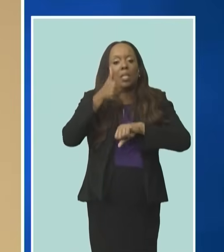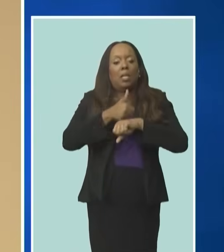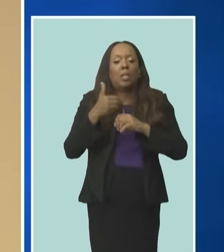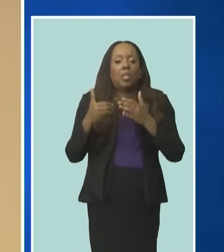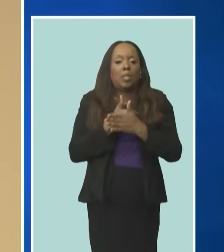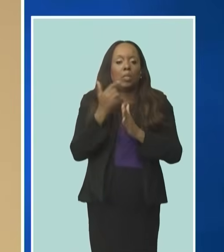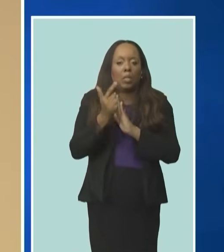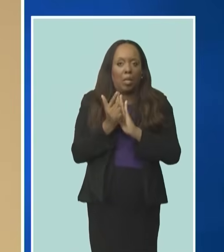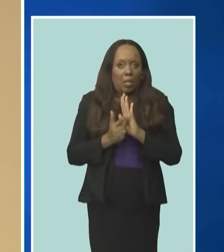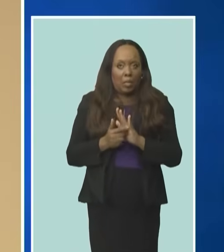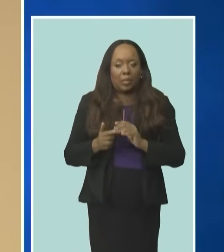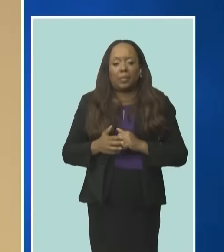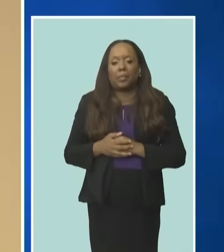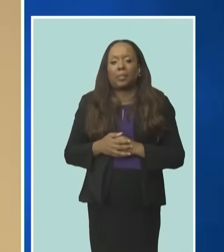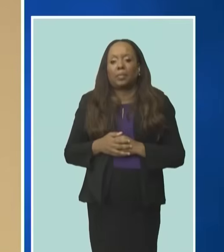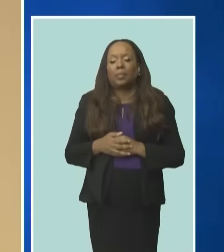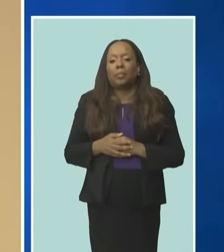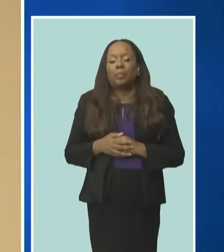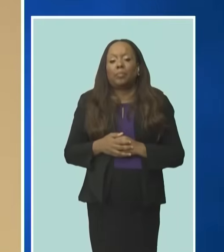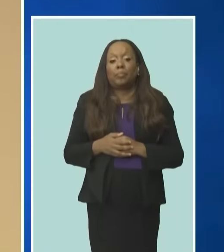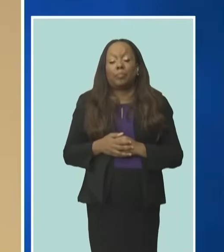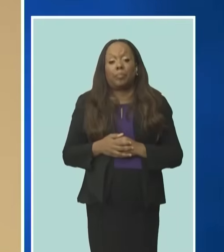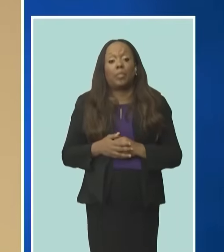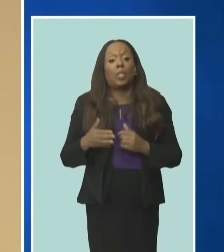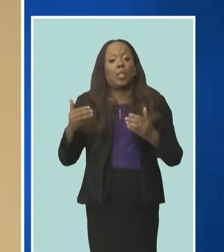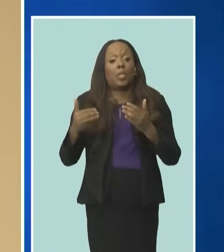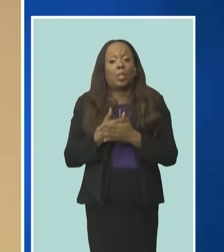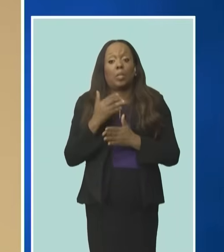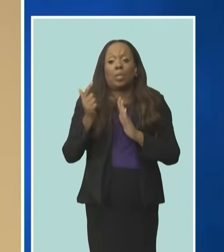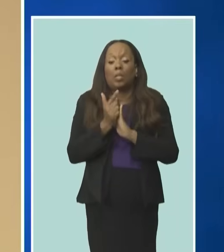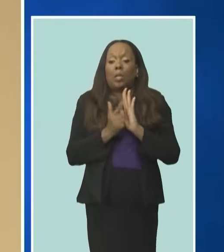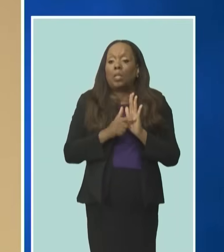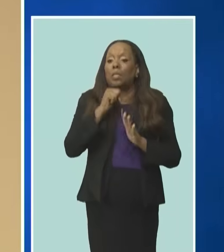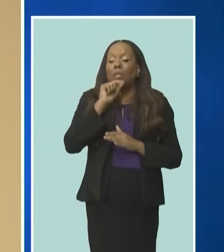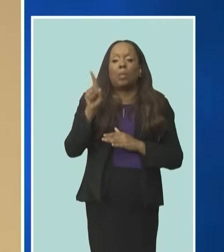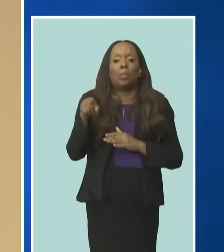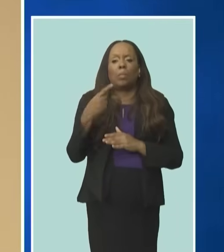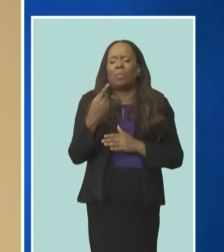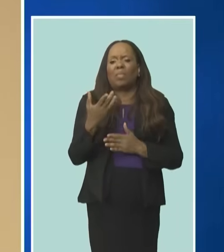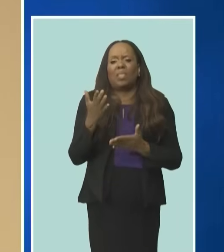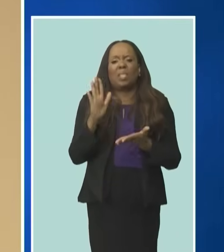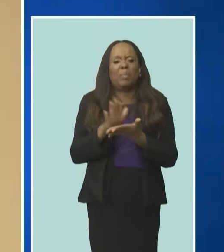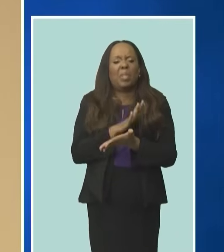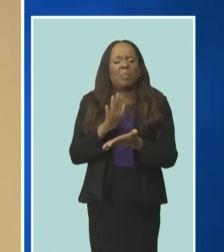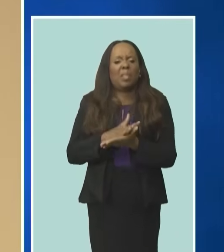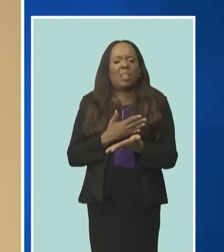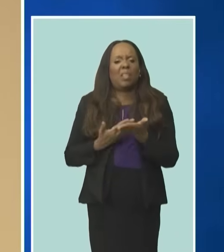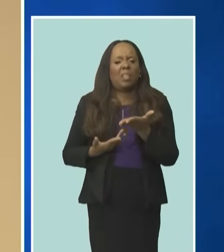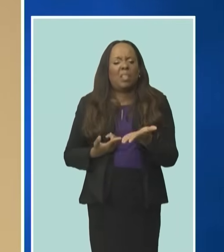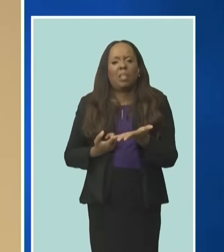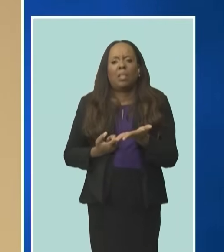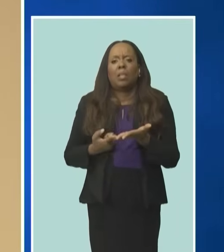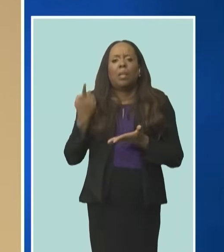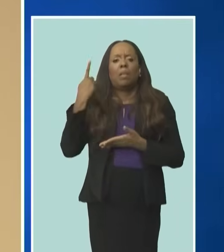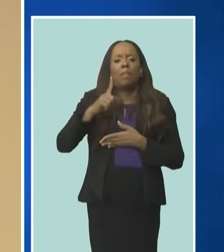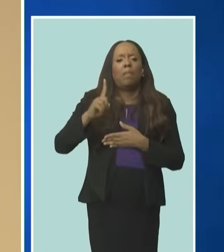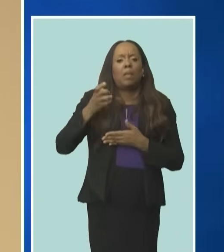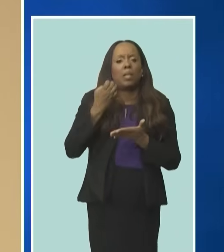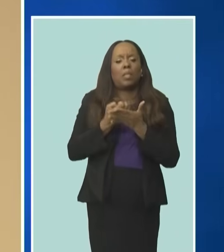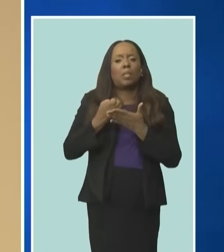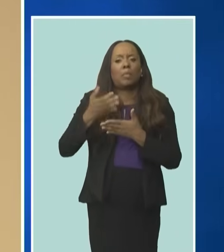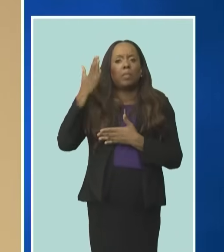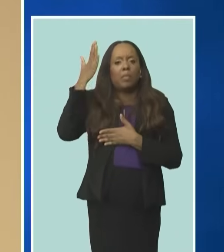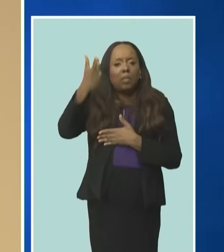Metrology Bill is not just a piece of legislation. It is an investment in the economic future of Barbados,